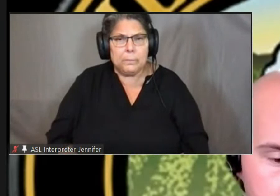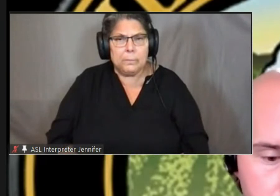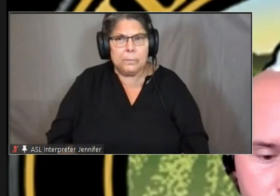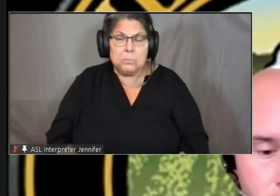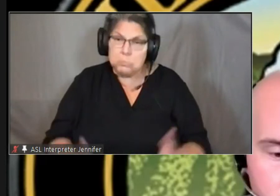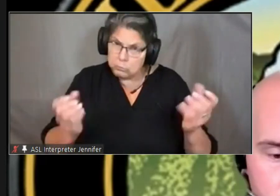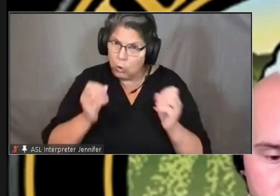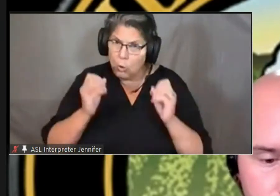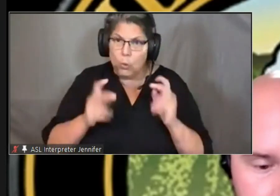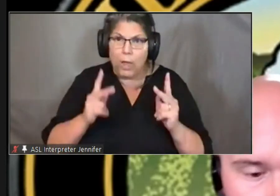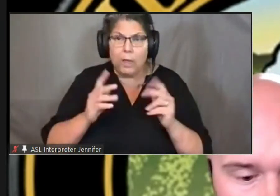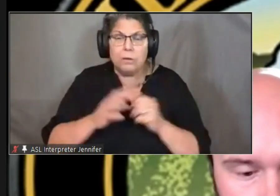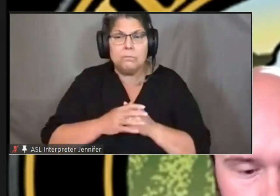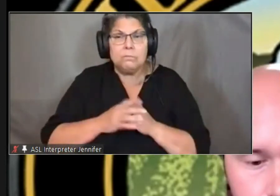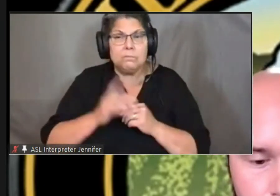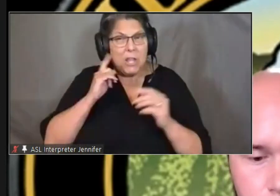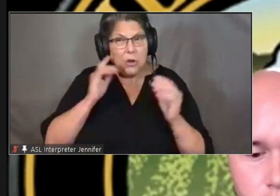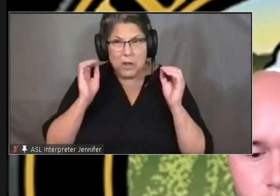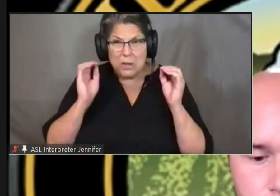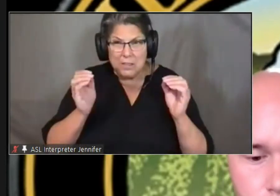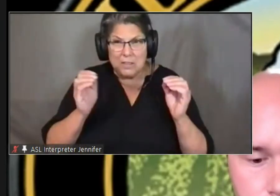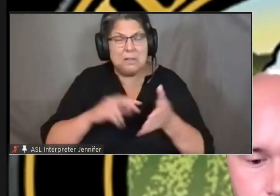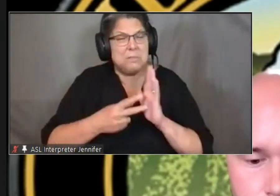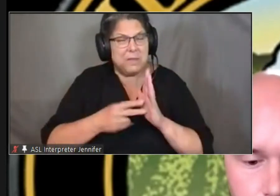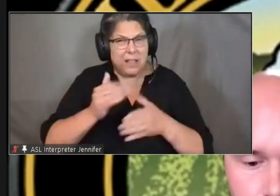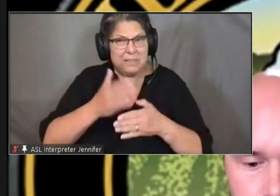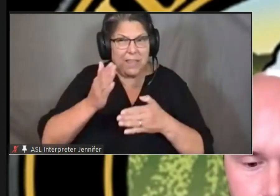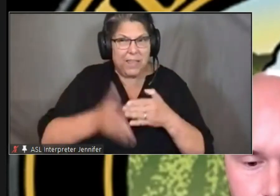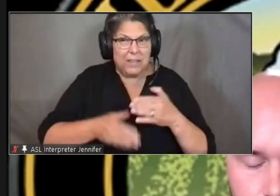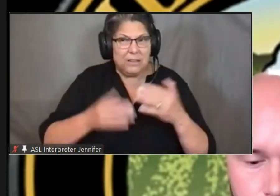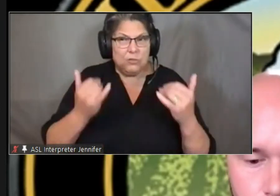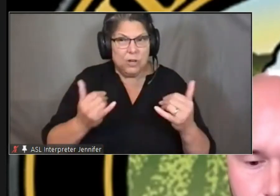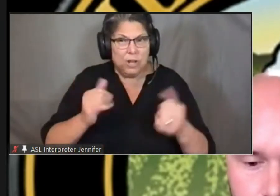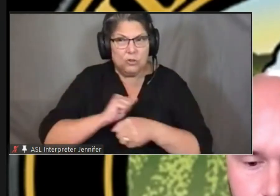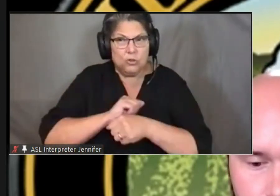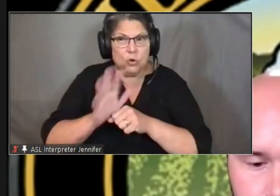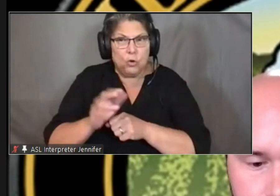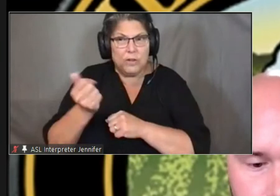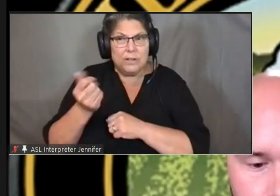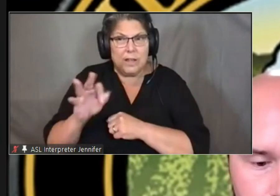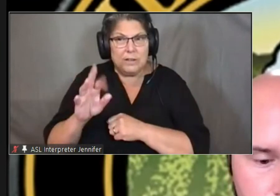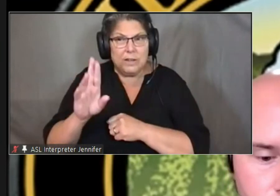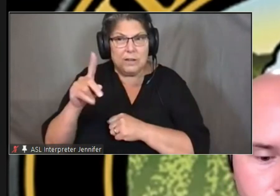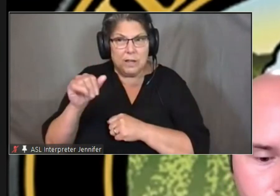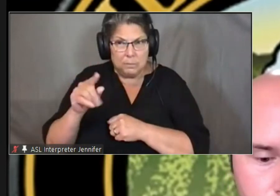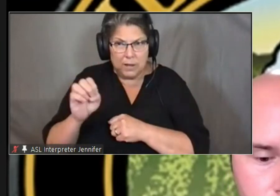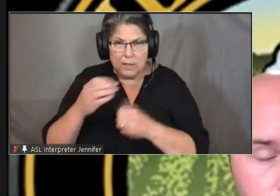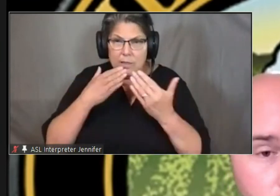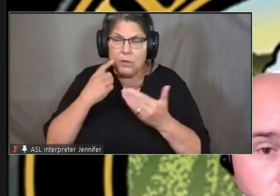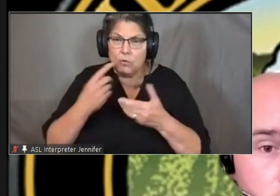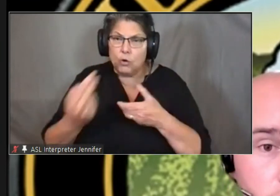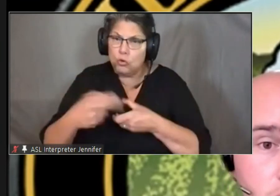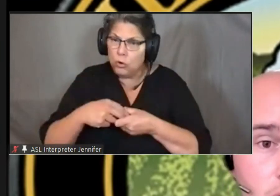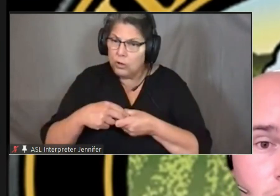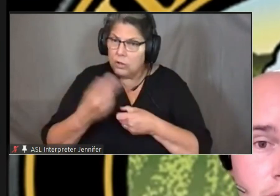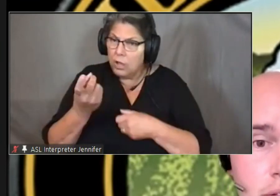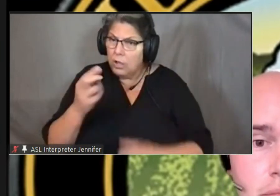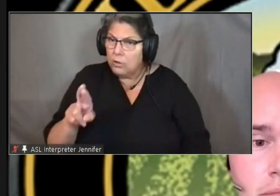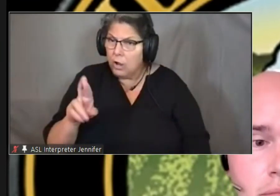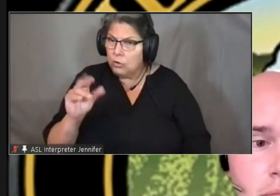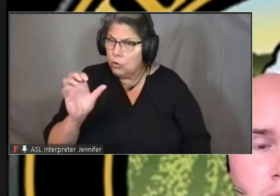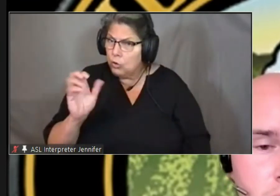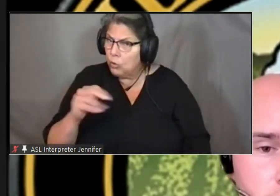All right. Hearing nothing, that sums up today's COVID-19 update. Thank you for joining us. I'd like to give Dr. Coren an opportunity to give some concluding